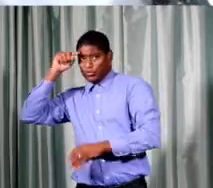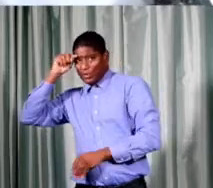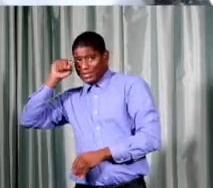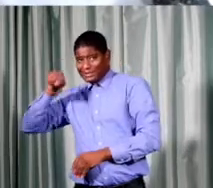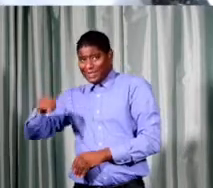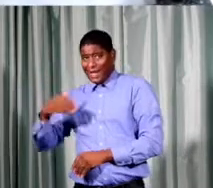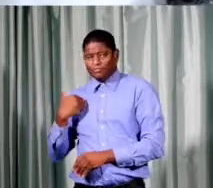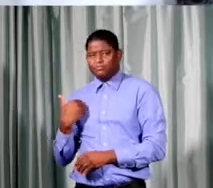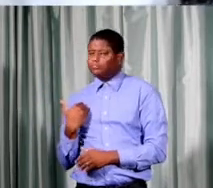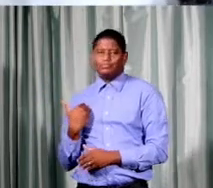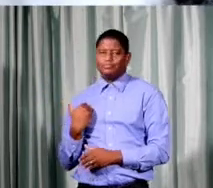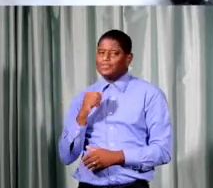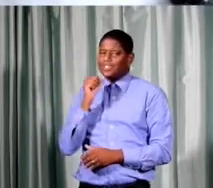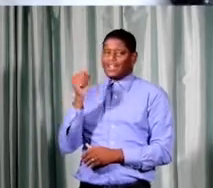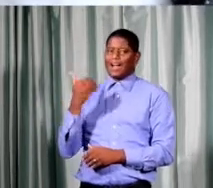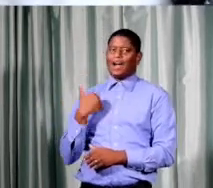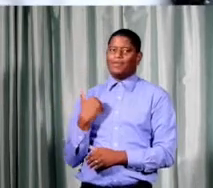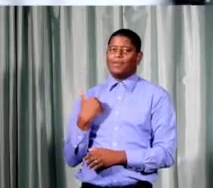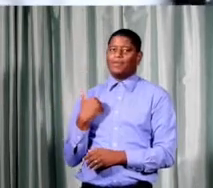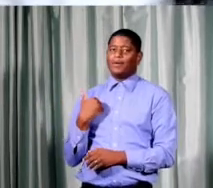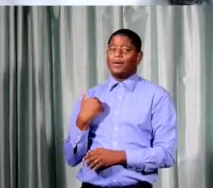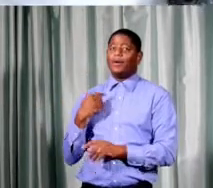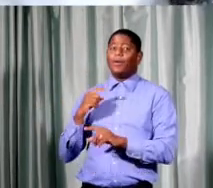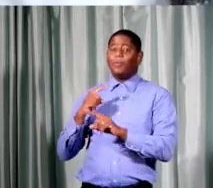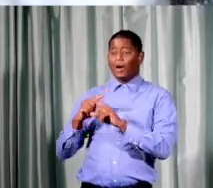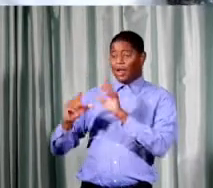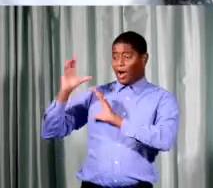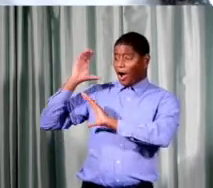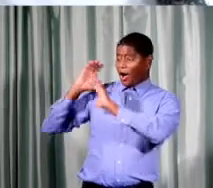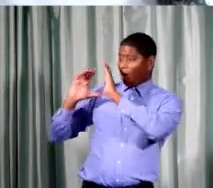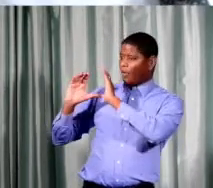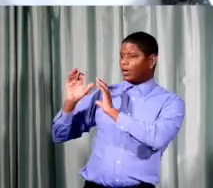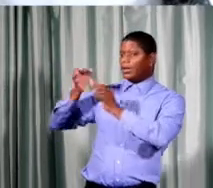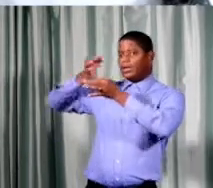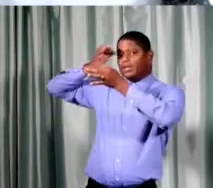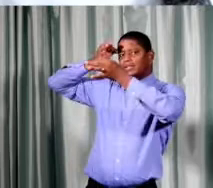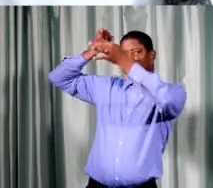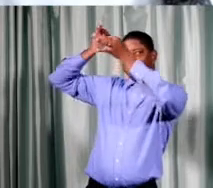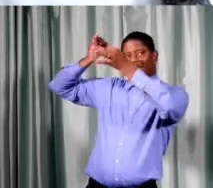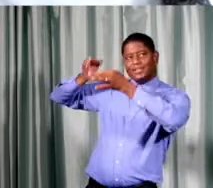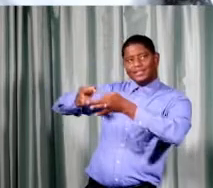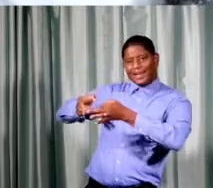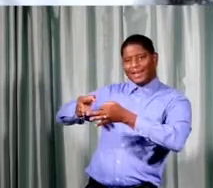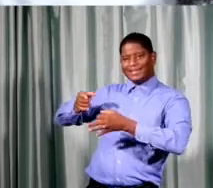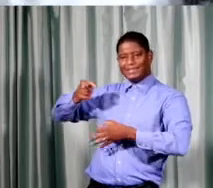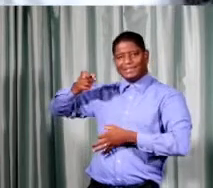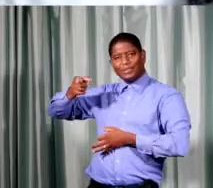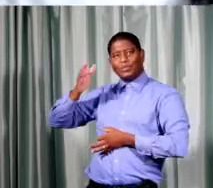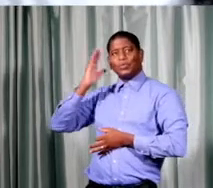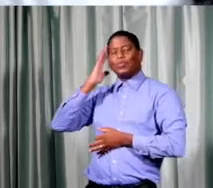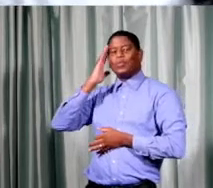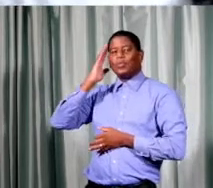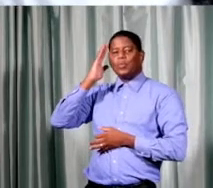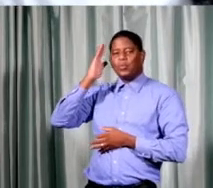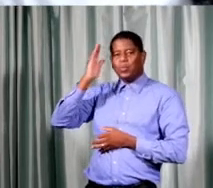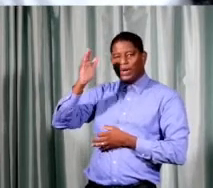these barbarians could understand this. You with indoor plumbing could understand